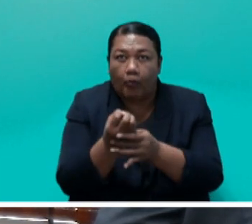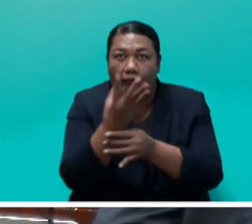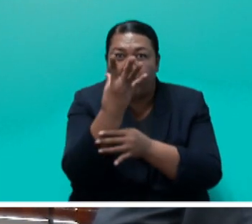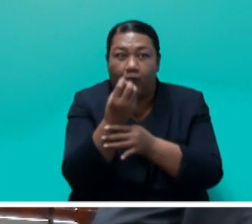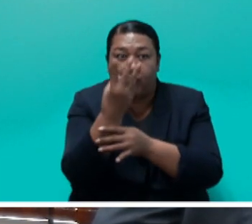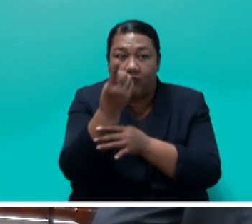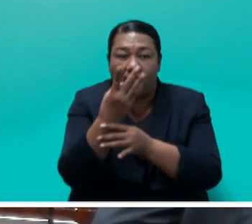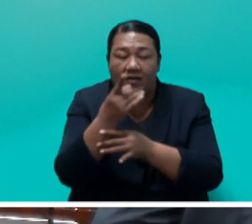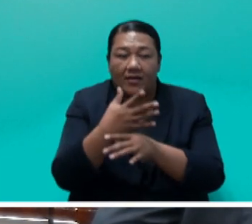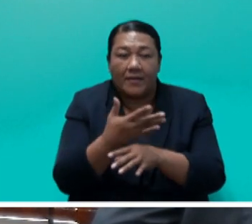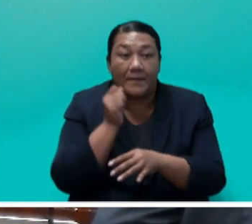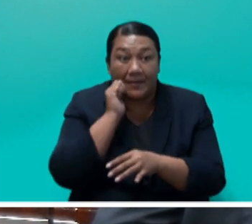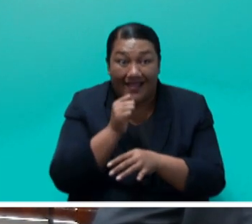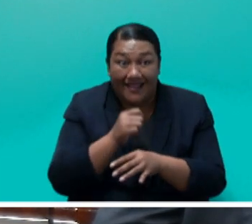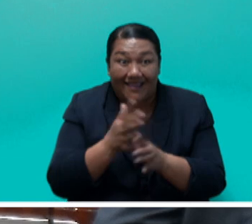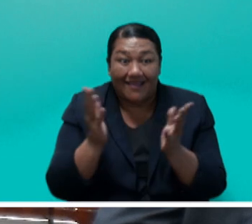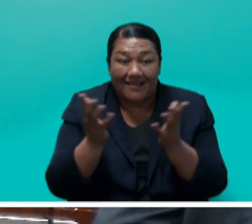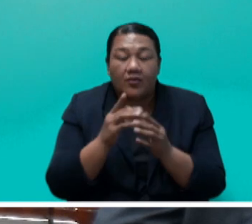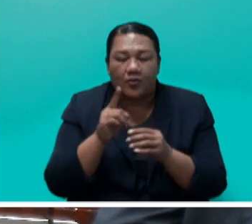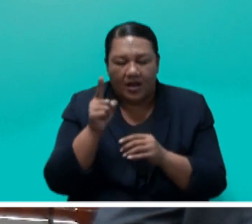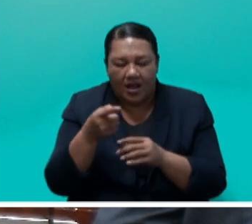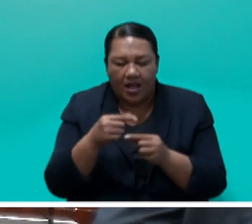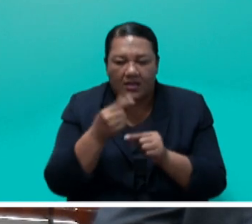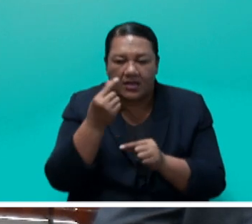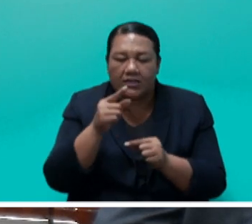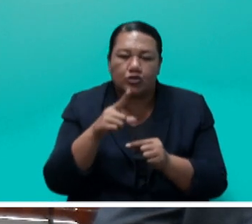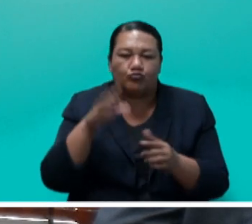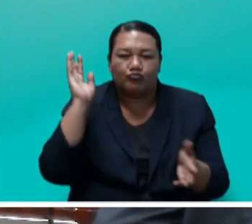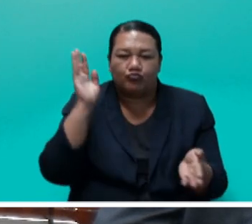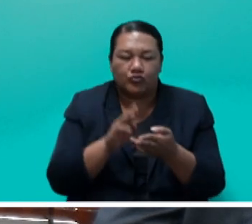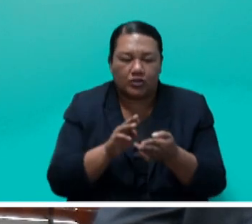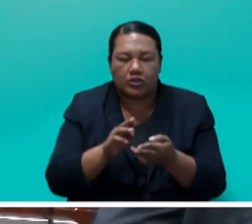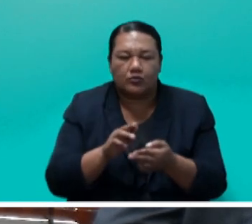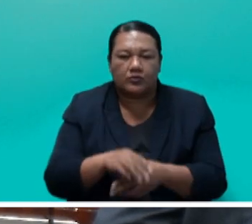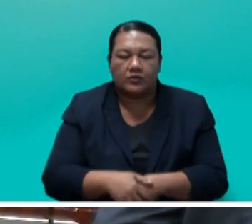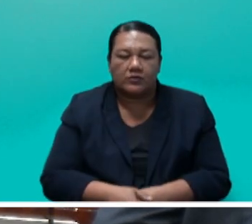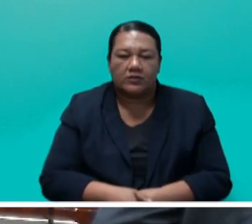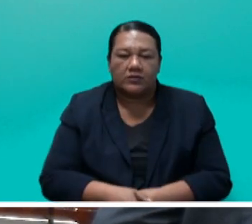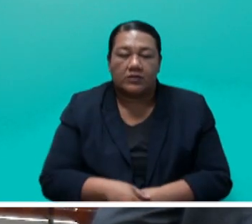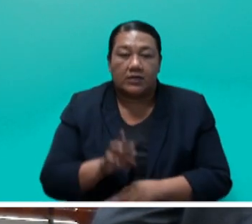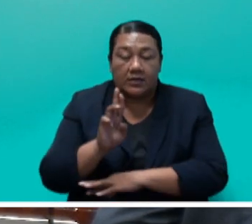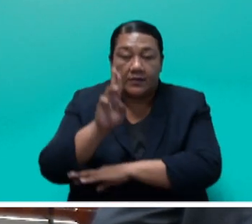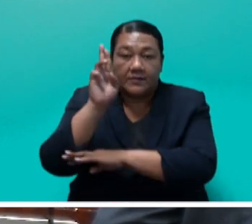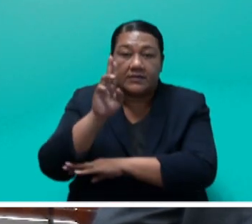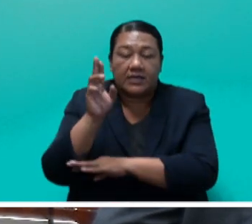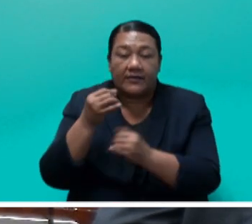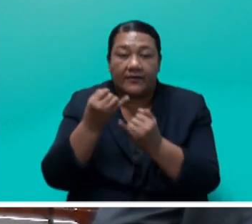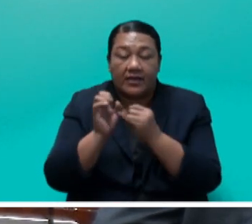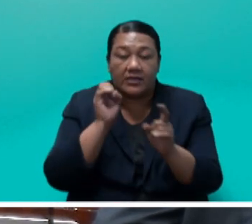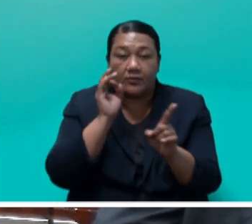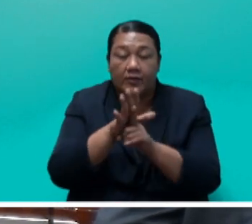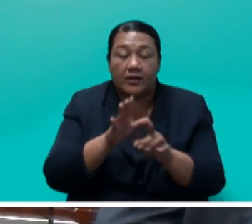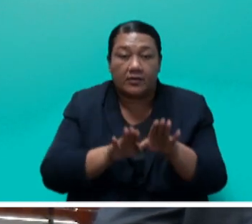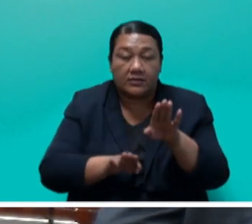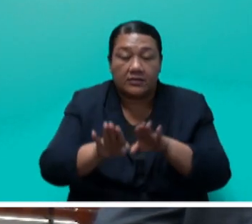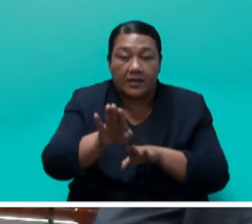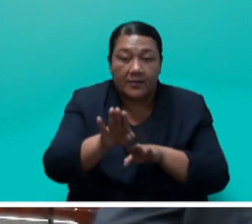2050, also compared to 2008 levels. These targets represent a significant step towards